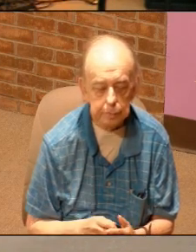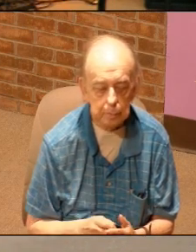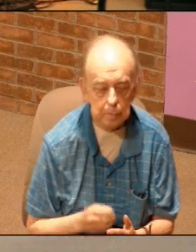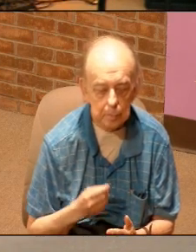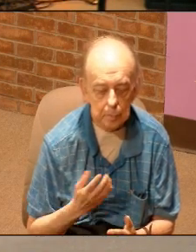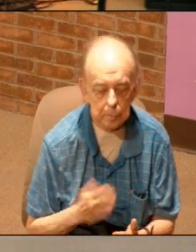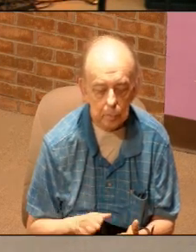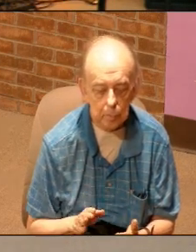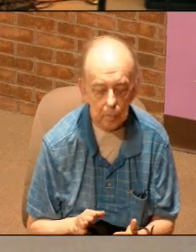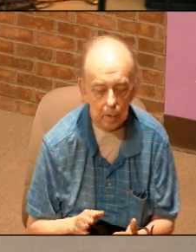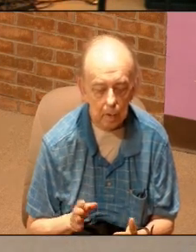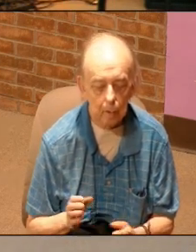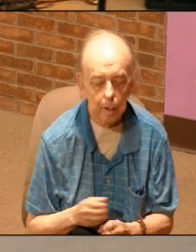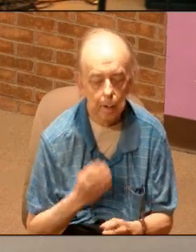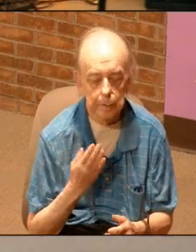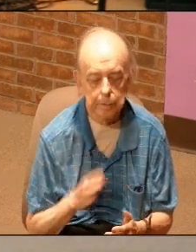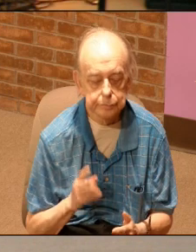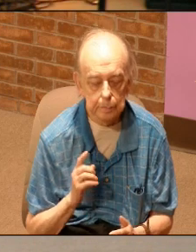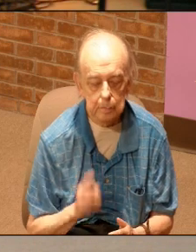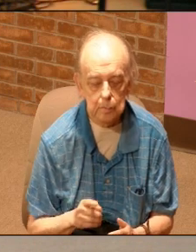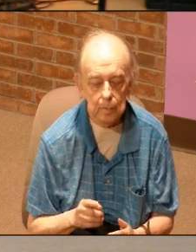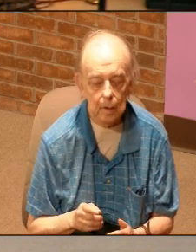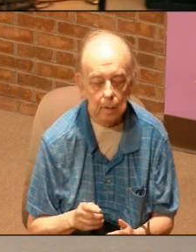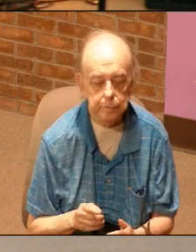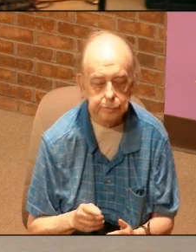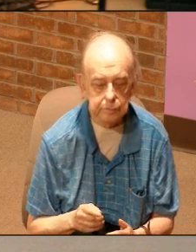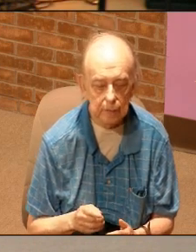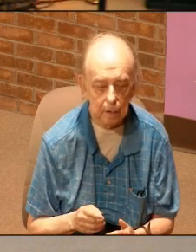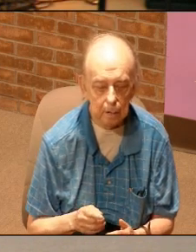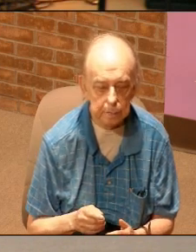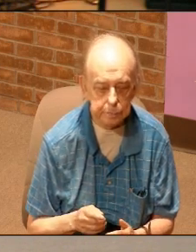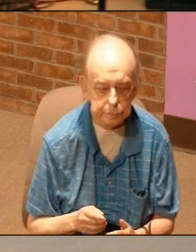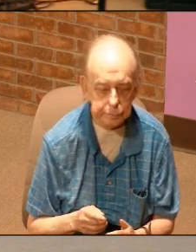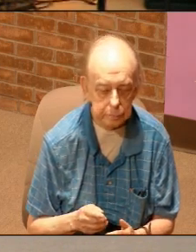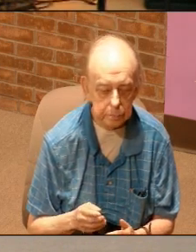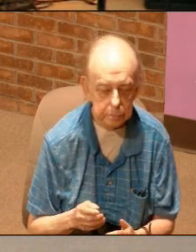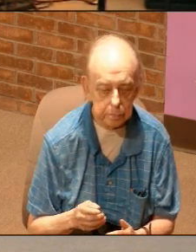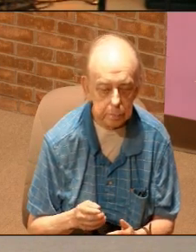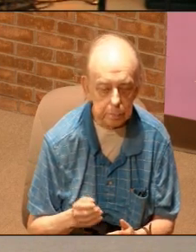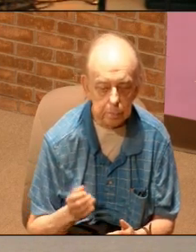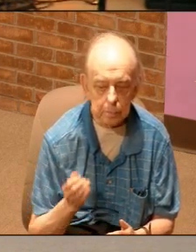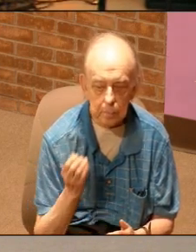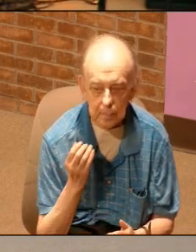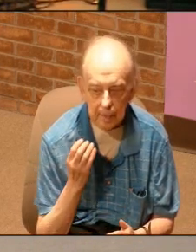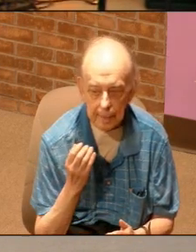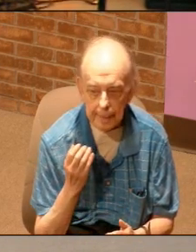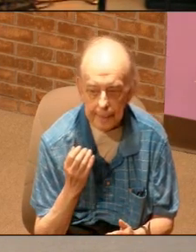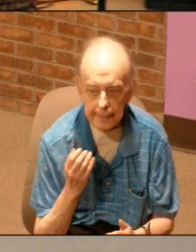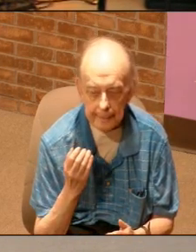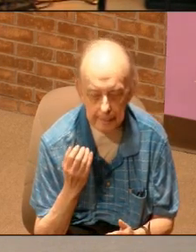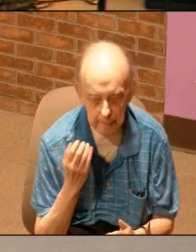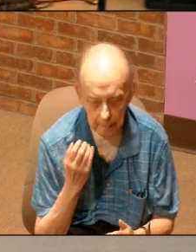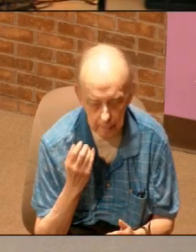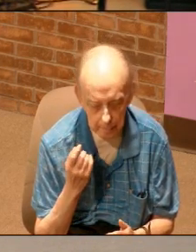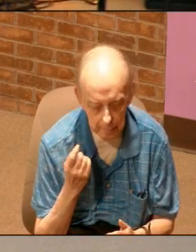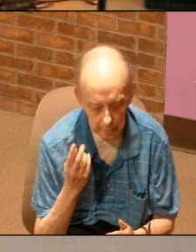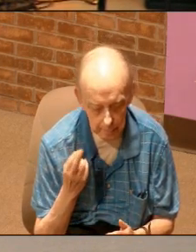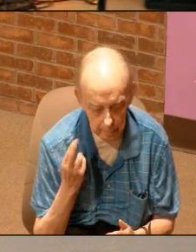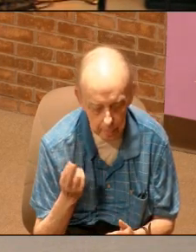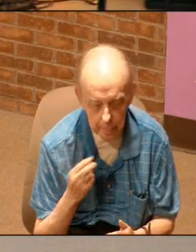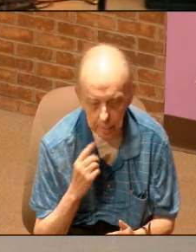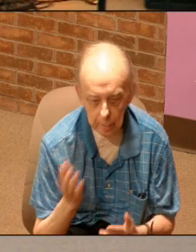It only gets bad for you is if the reason